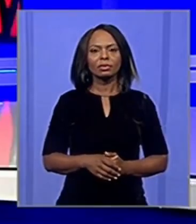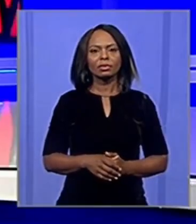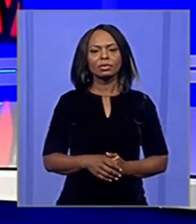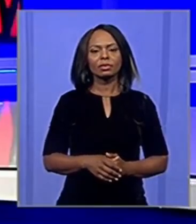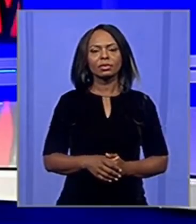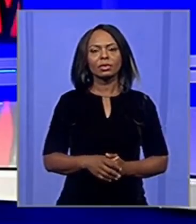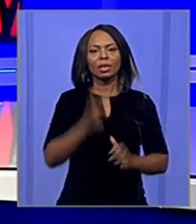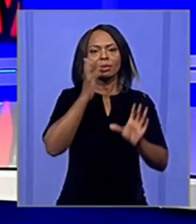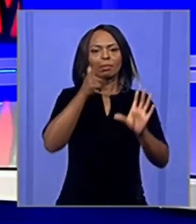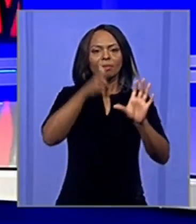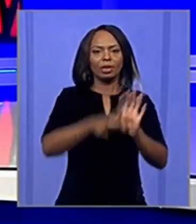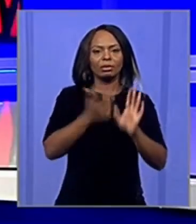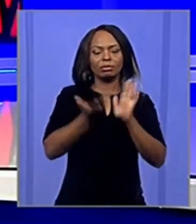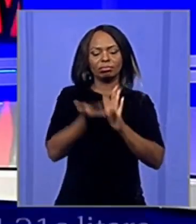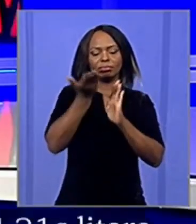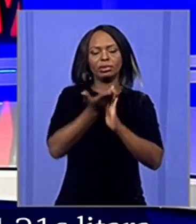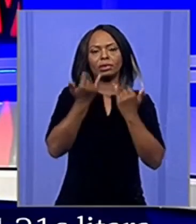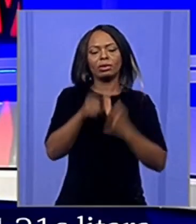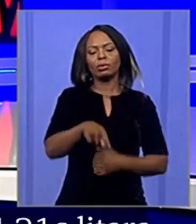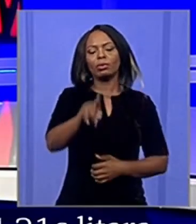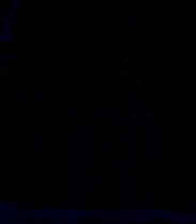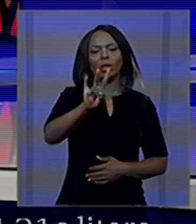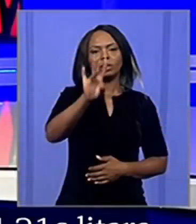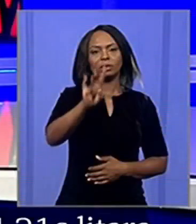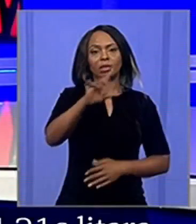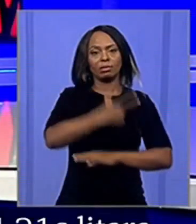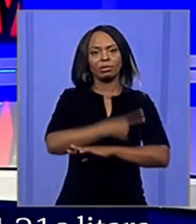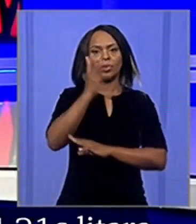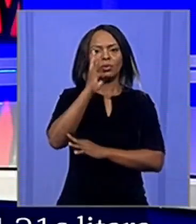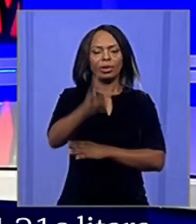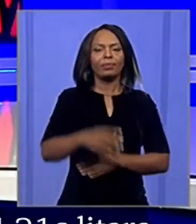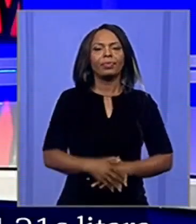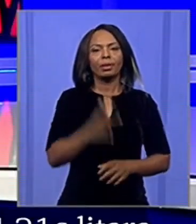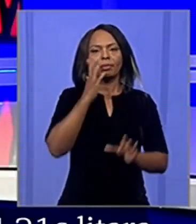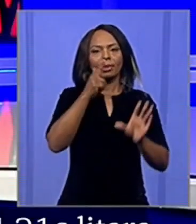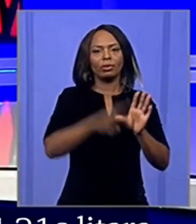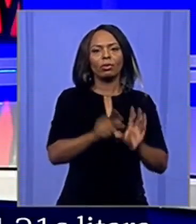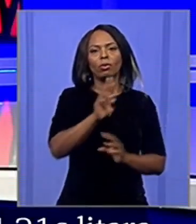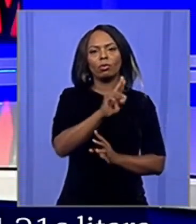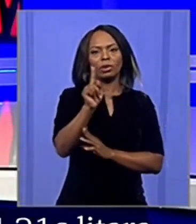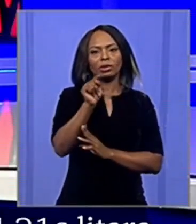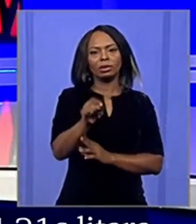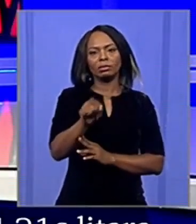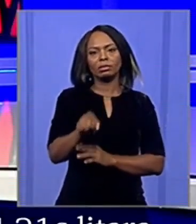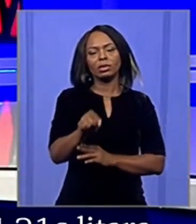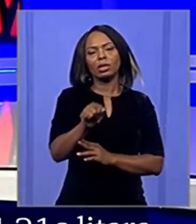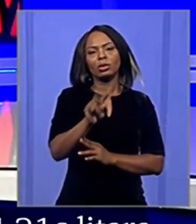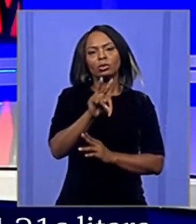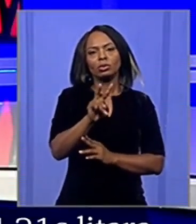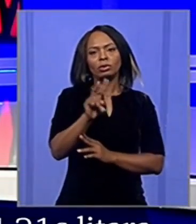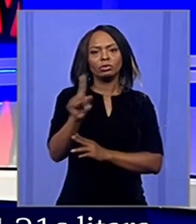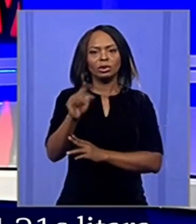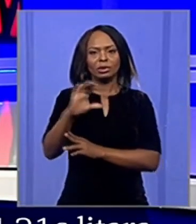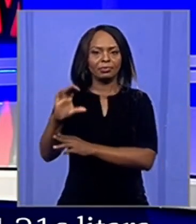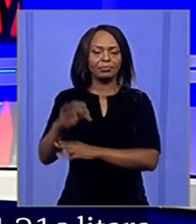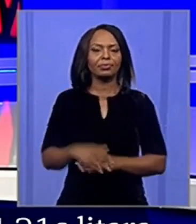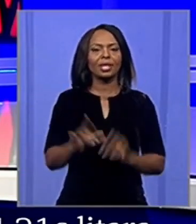Ditlhwatlhwa tsa lookwane di a tlhatloga ka Laboraro. Petrol e tlhatloga ka ranta le disente di le 21